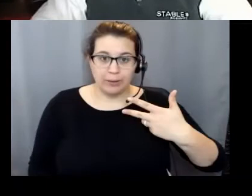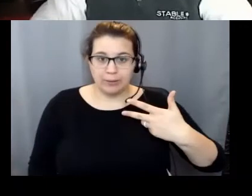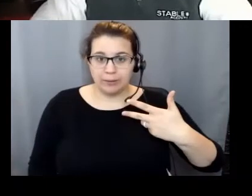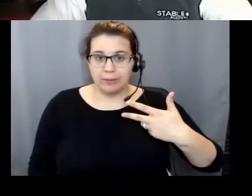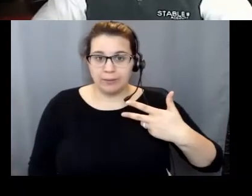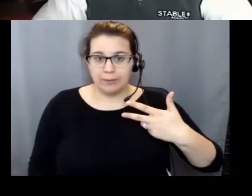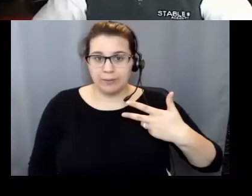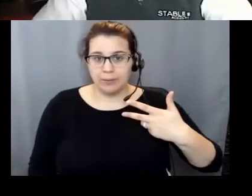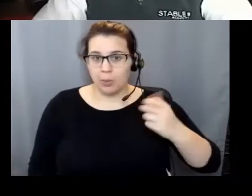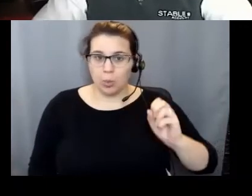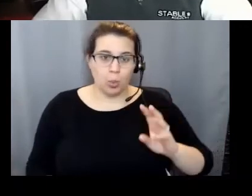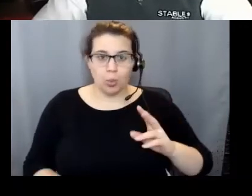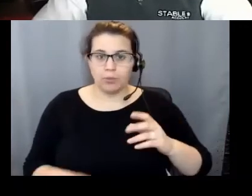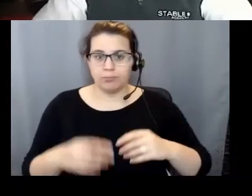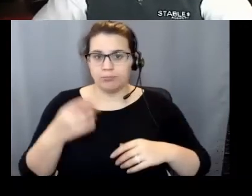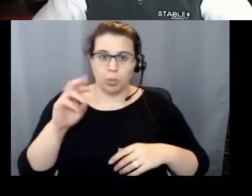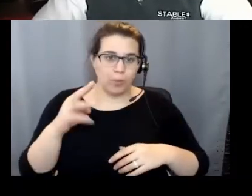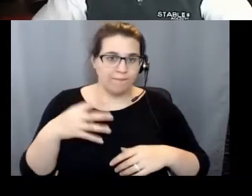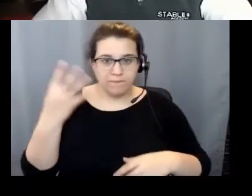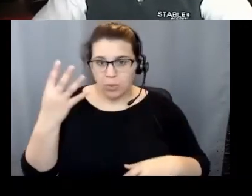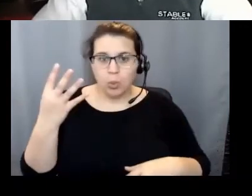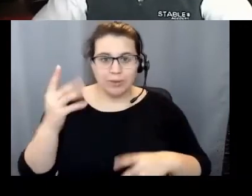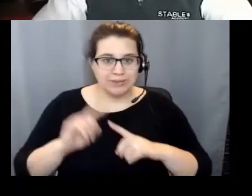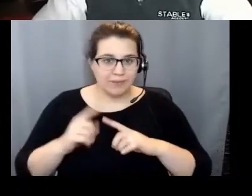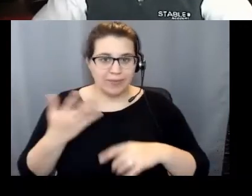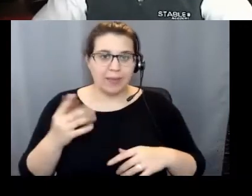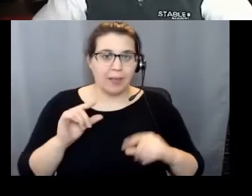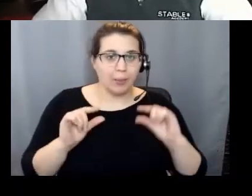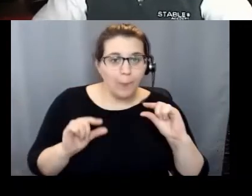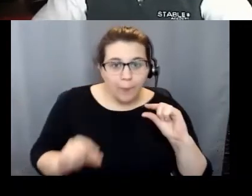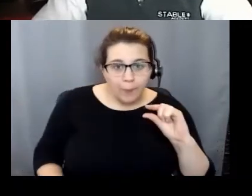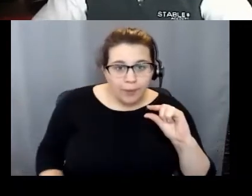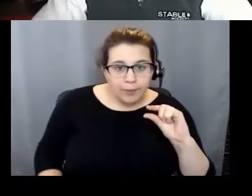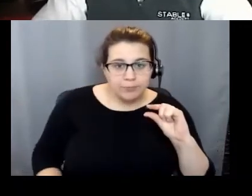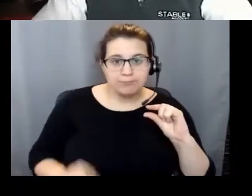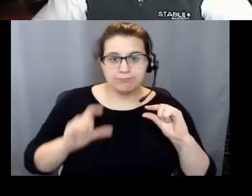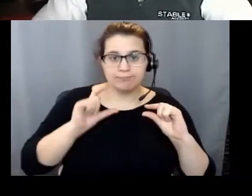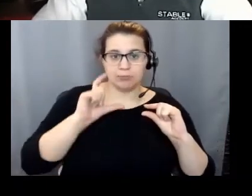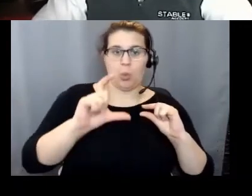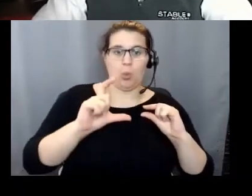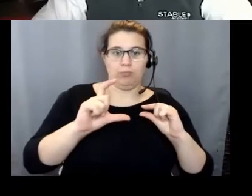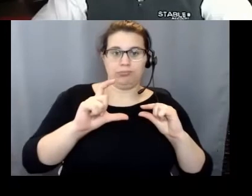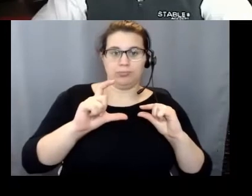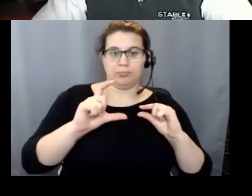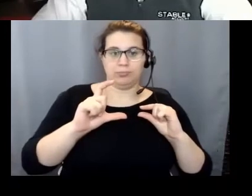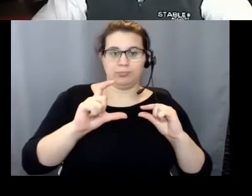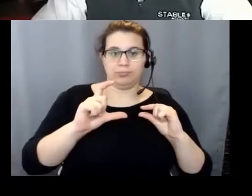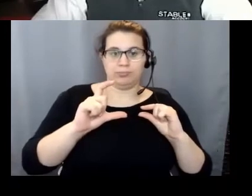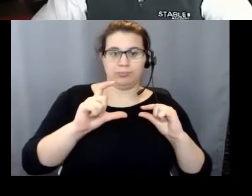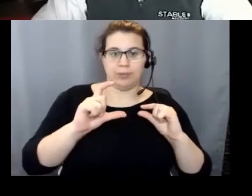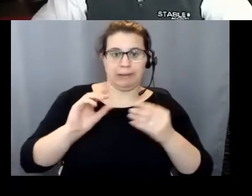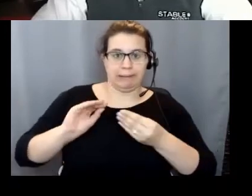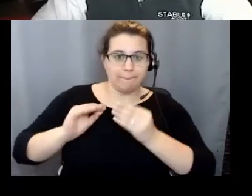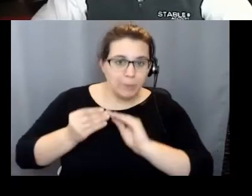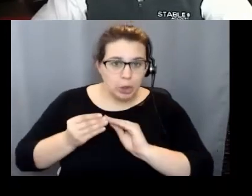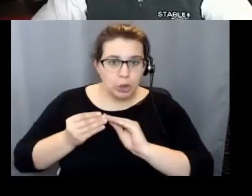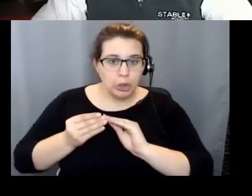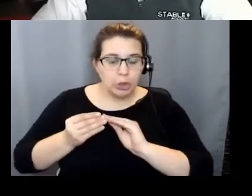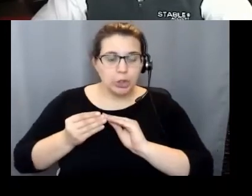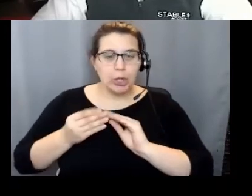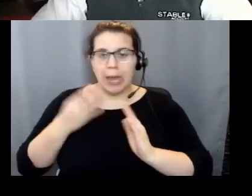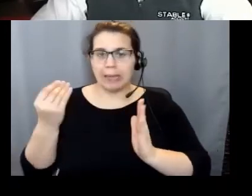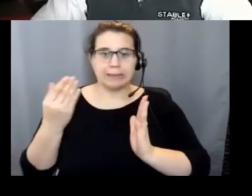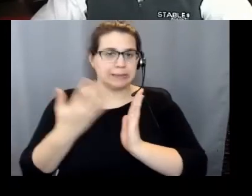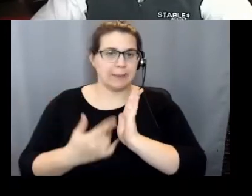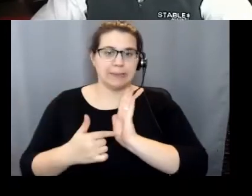4 measures. You want a lowercase letter, a capital case letter, a number, and some type of